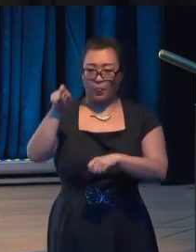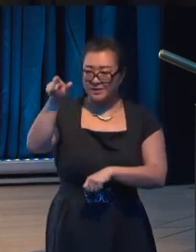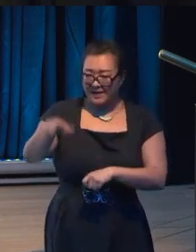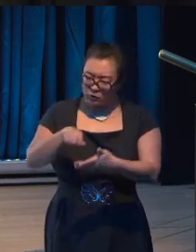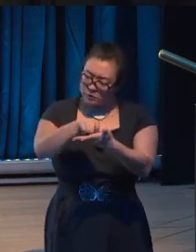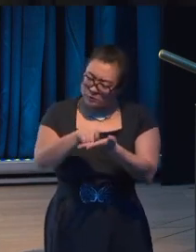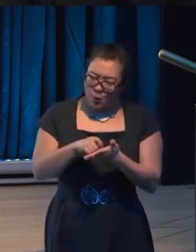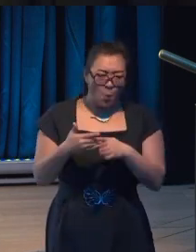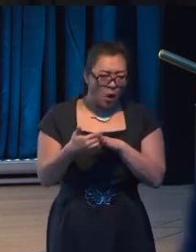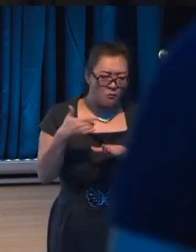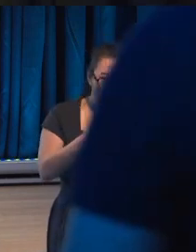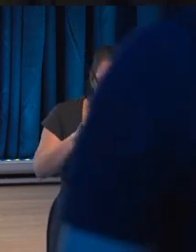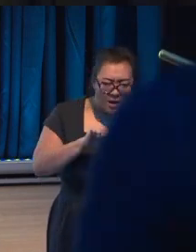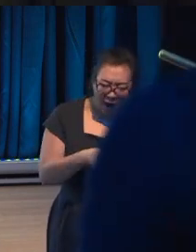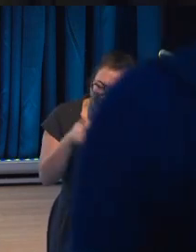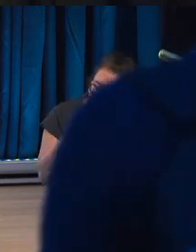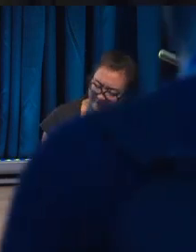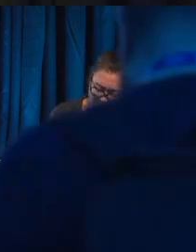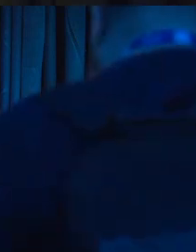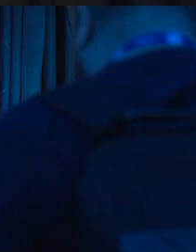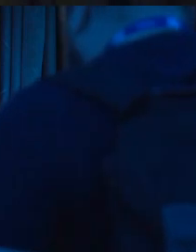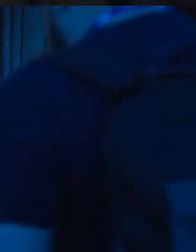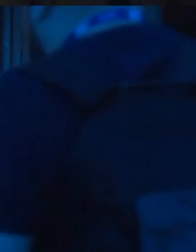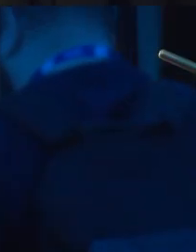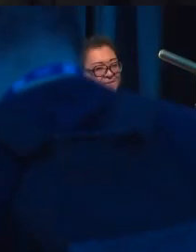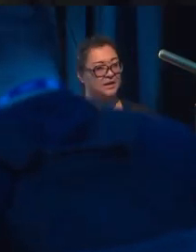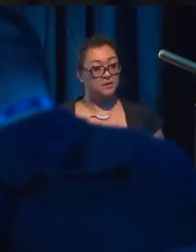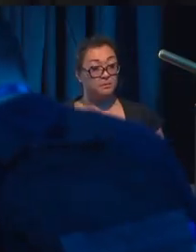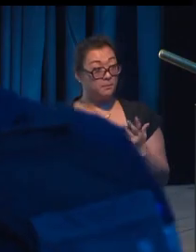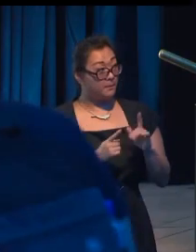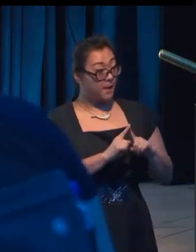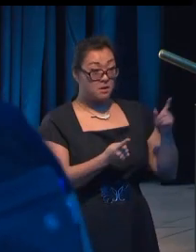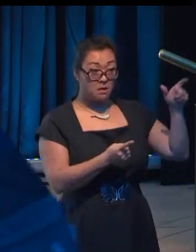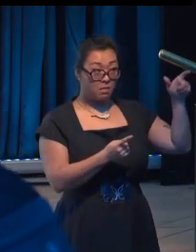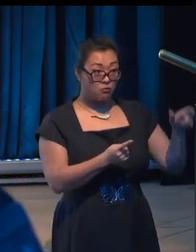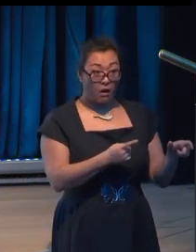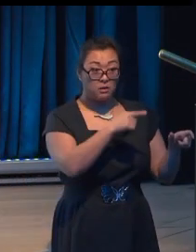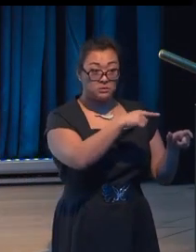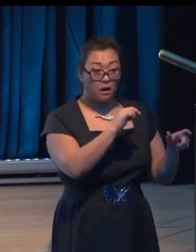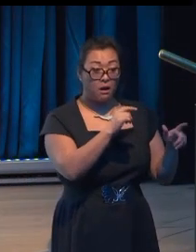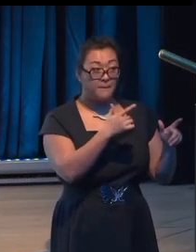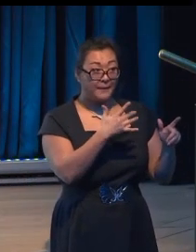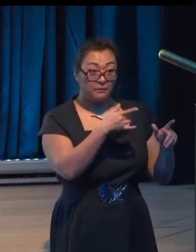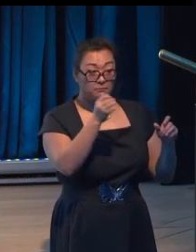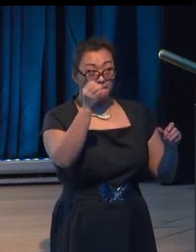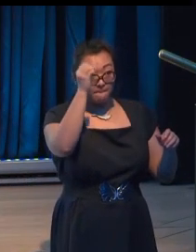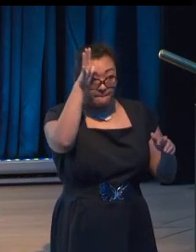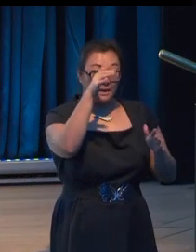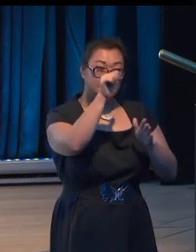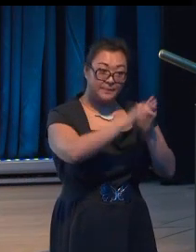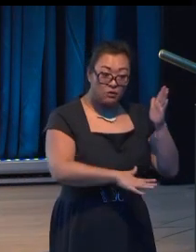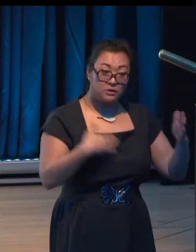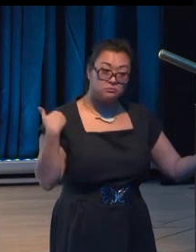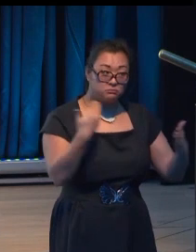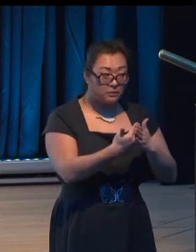a deeper understanding of the culture you're representing, will come in and use your narrative as a base, but then rewrite or tweak the actual words